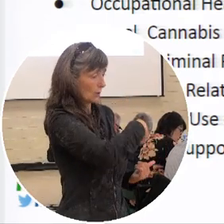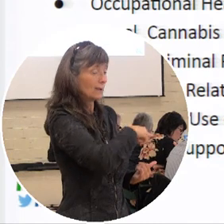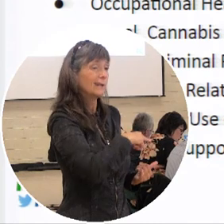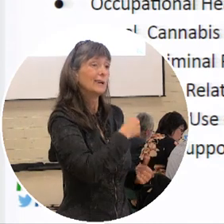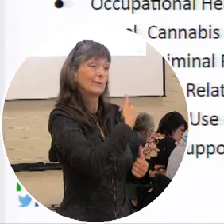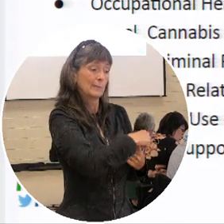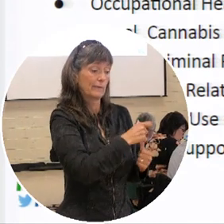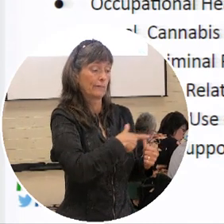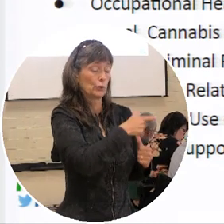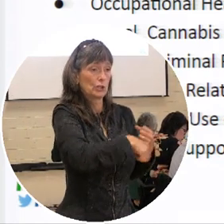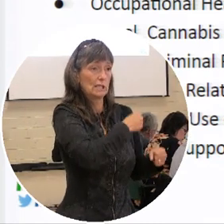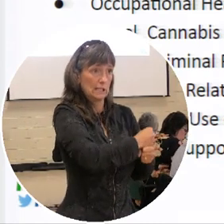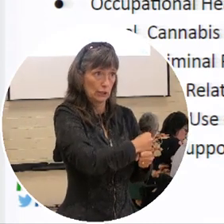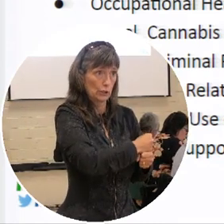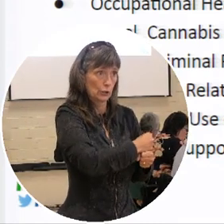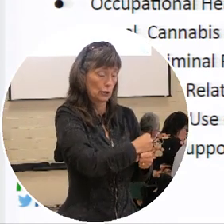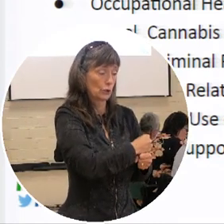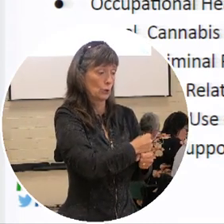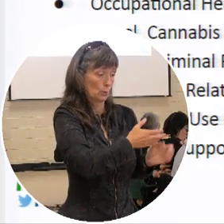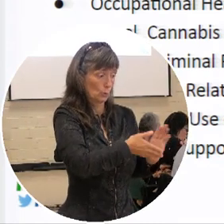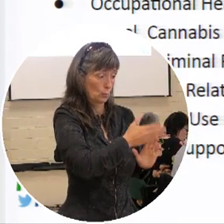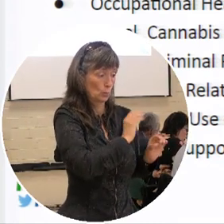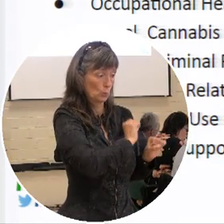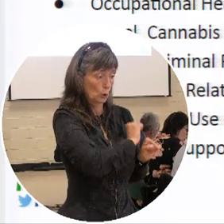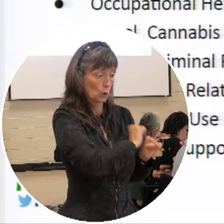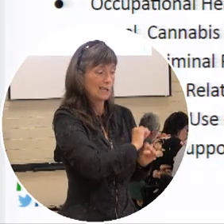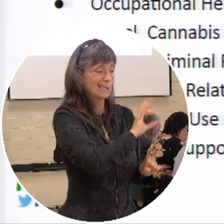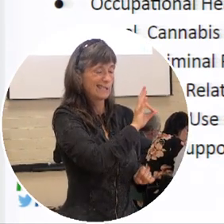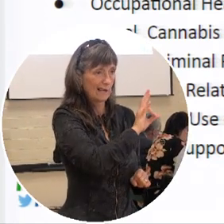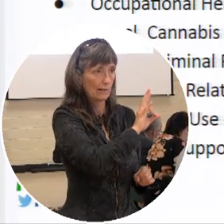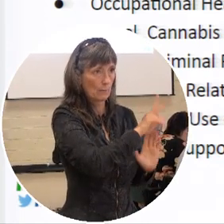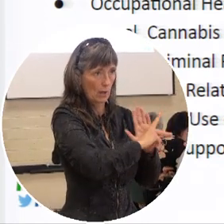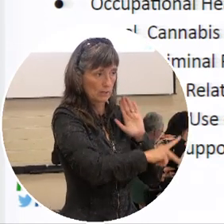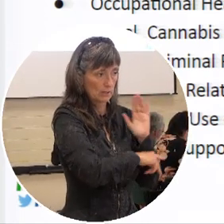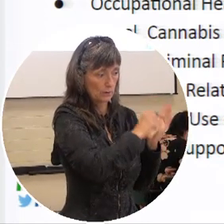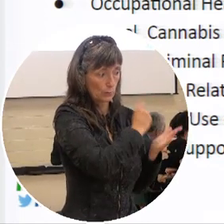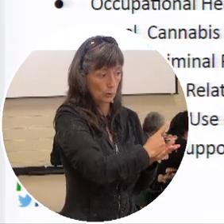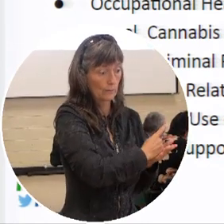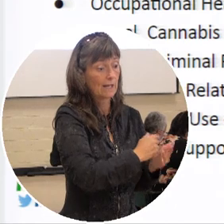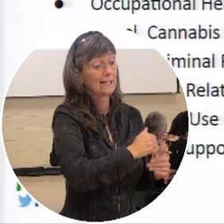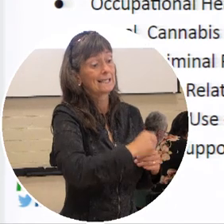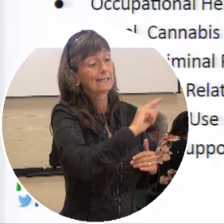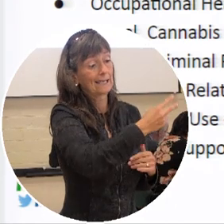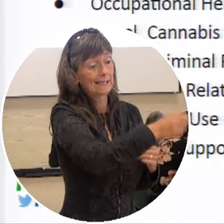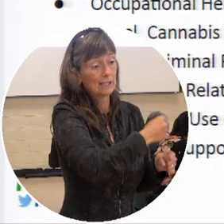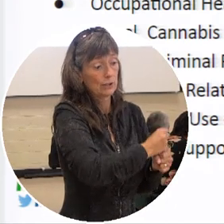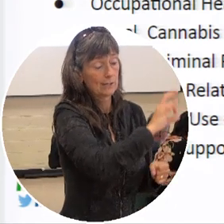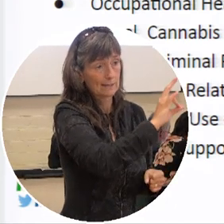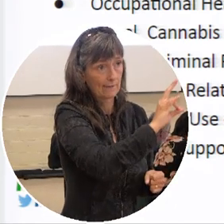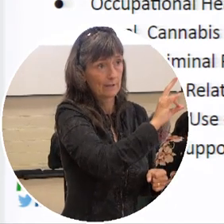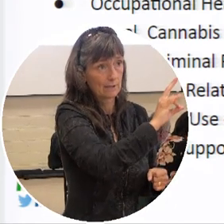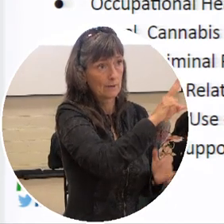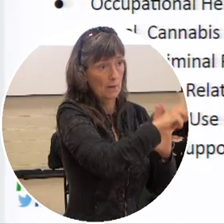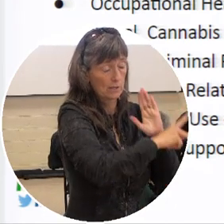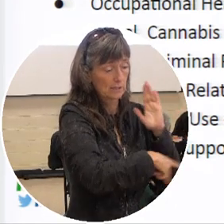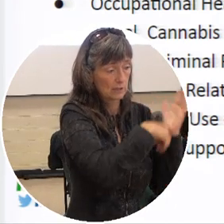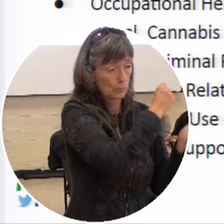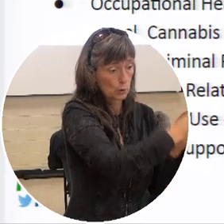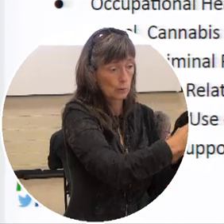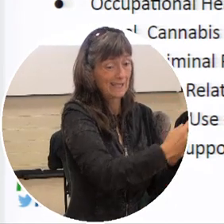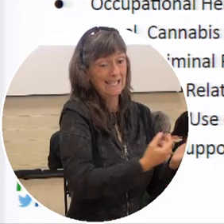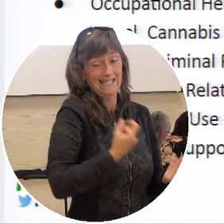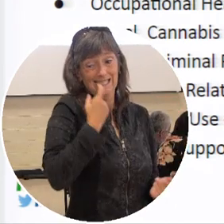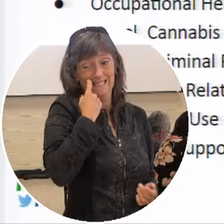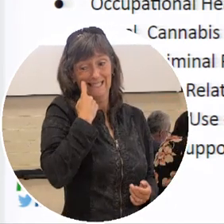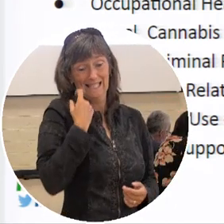operation, there were seven policies approved, seven the next year, and this past year, this body approved some 18 policies.